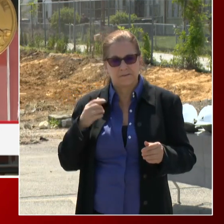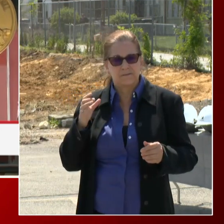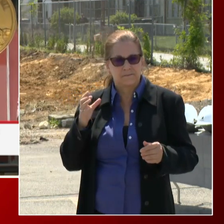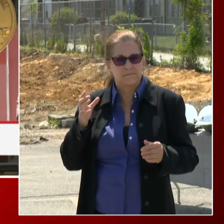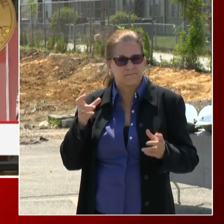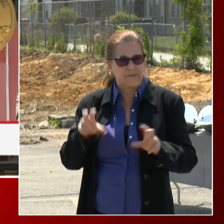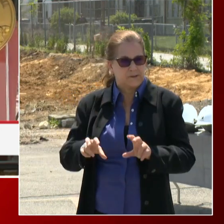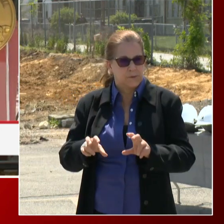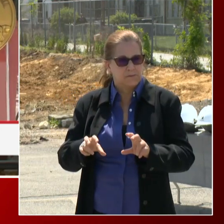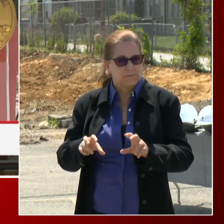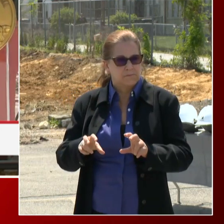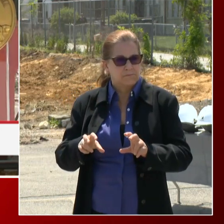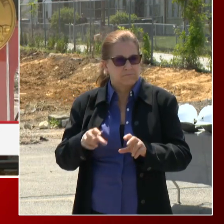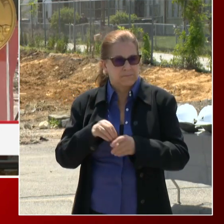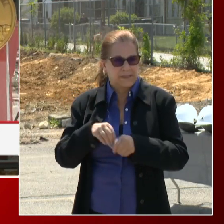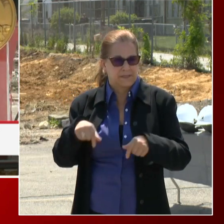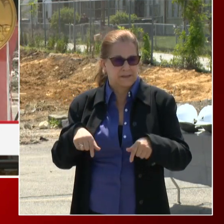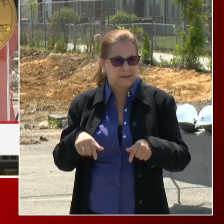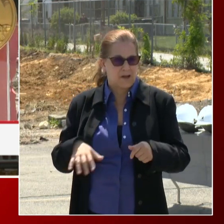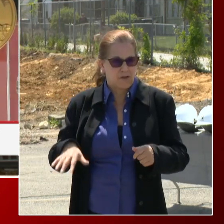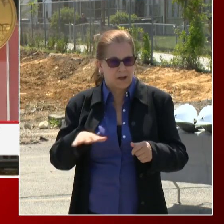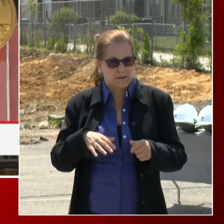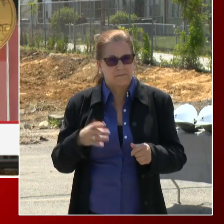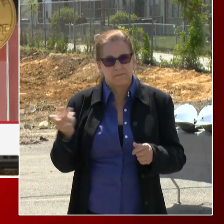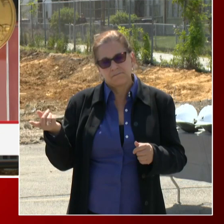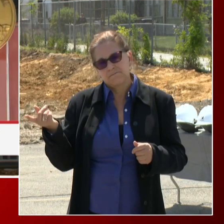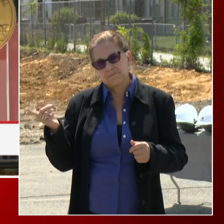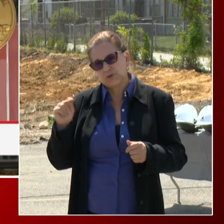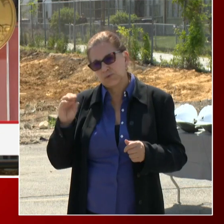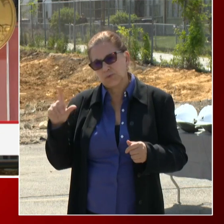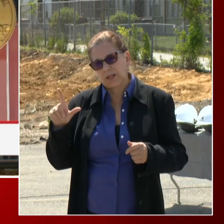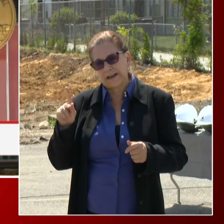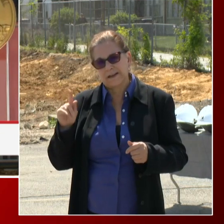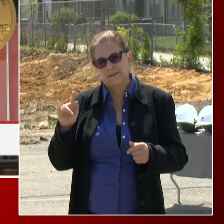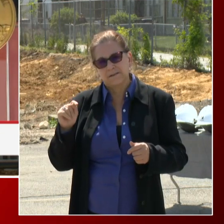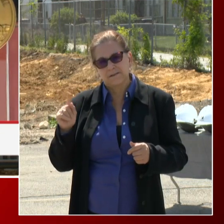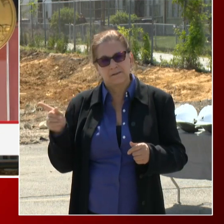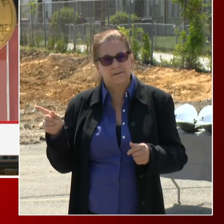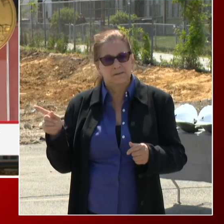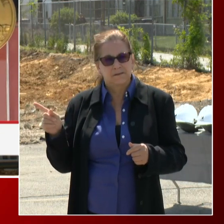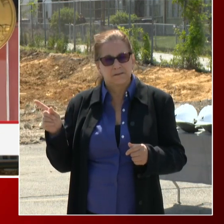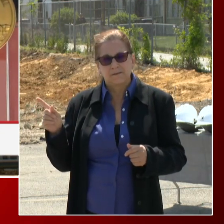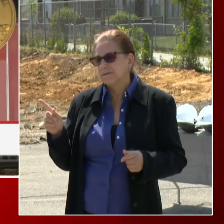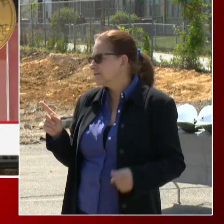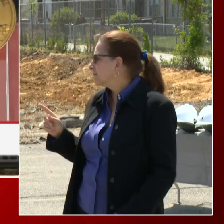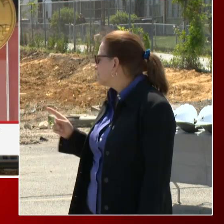the amenities that come with it. Followed by